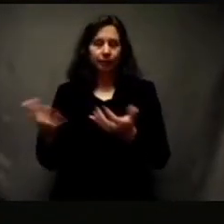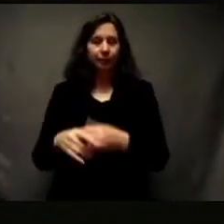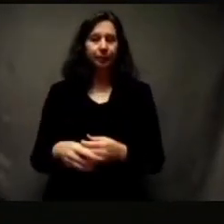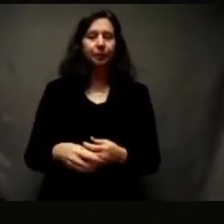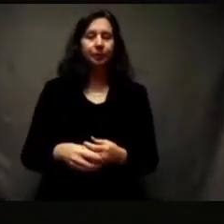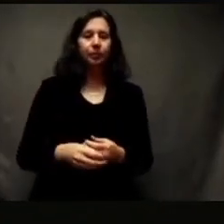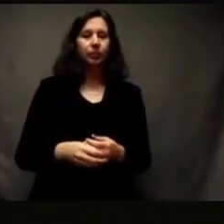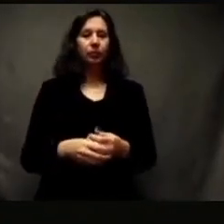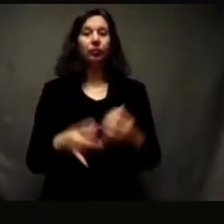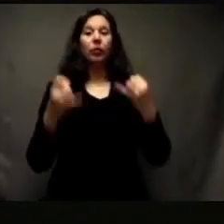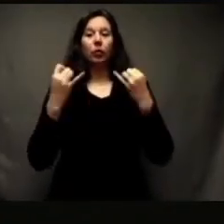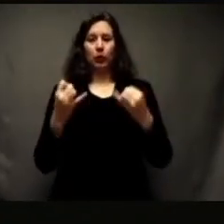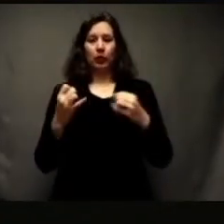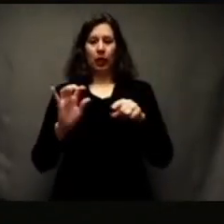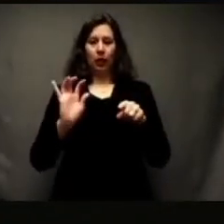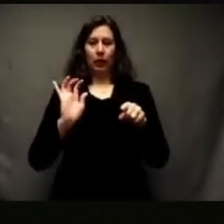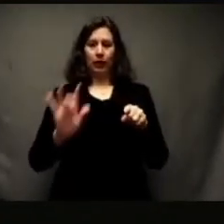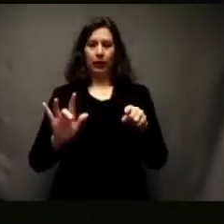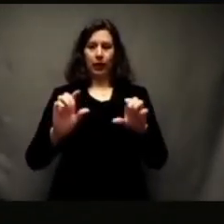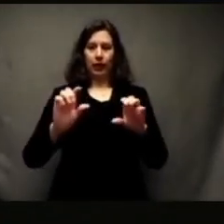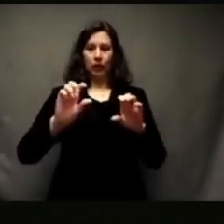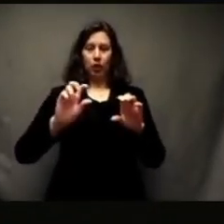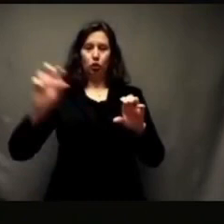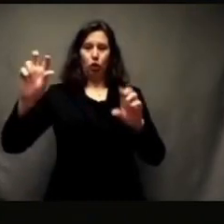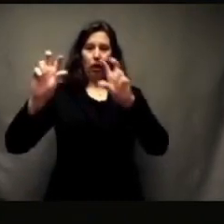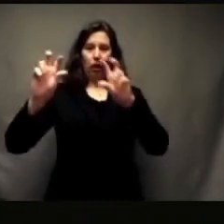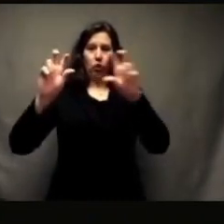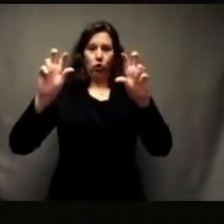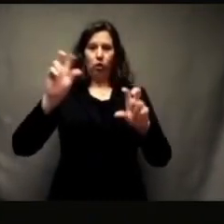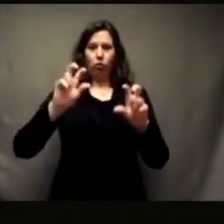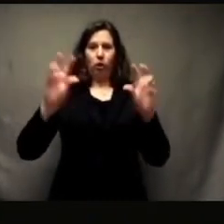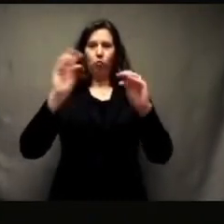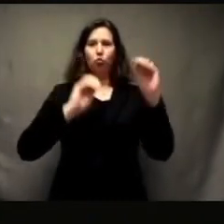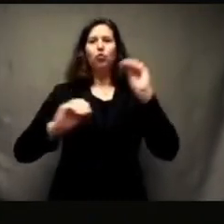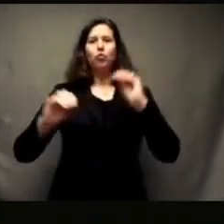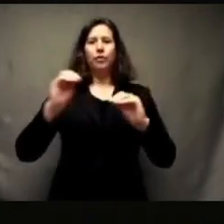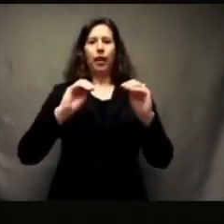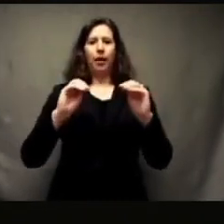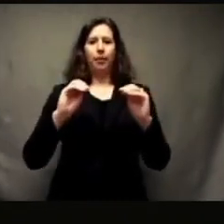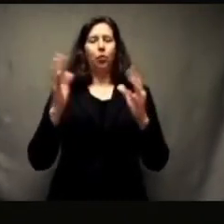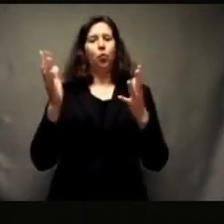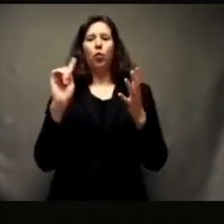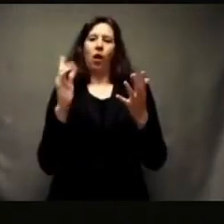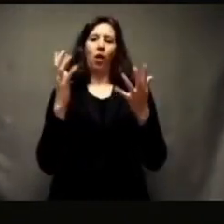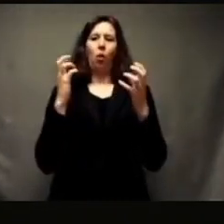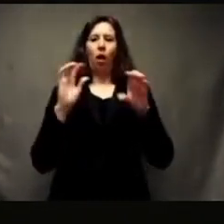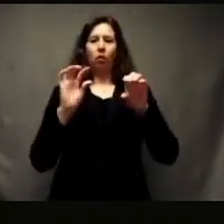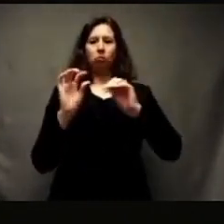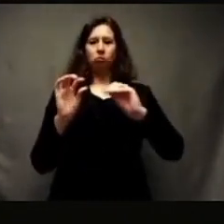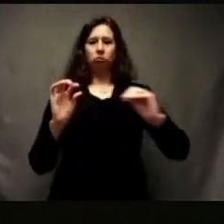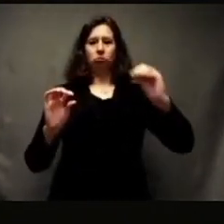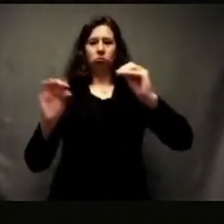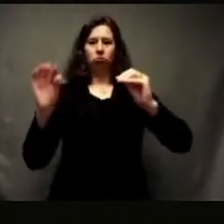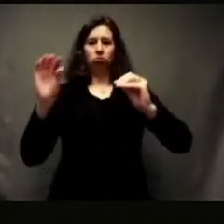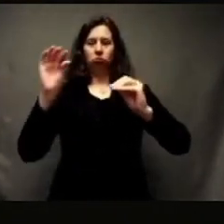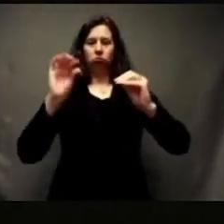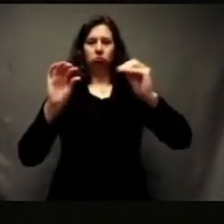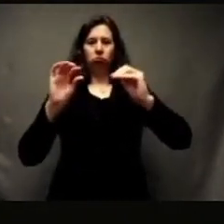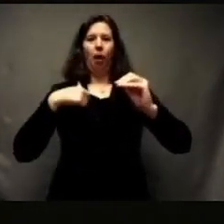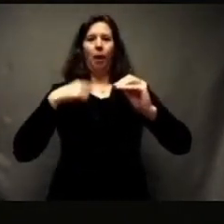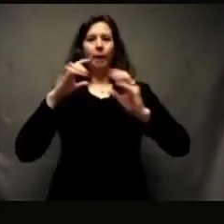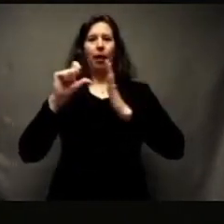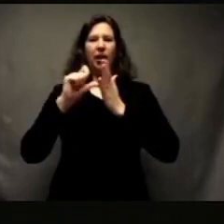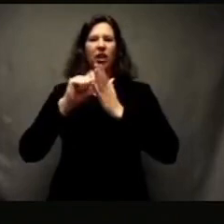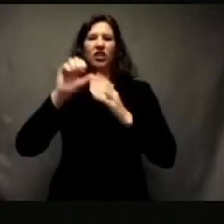going to click and drag all of our sea creatures and place them where I want on my page, and you